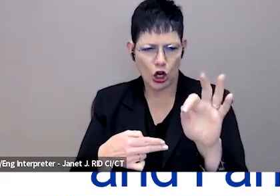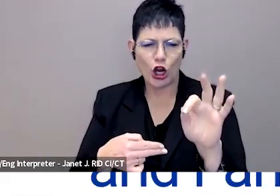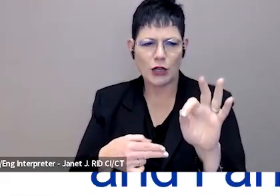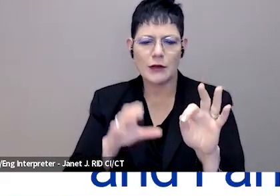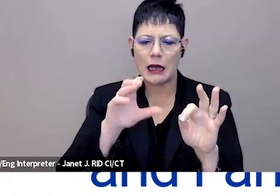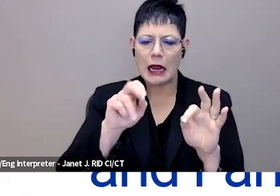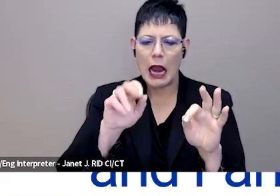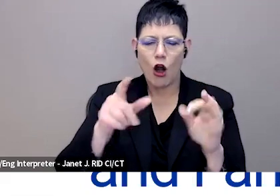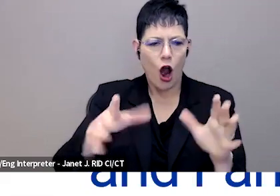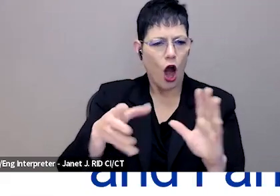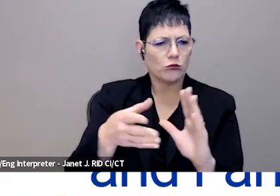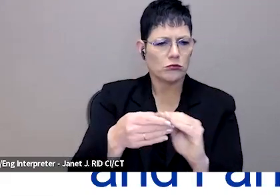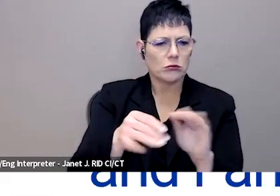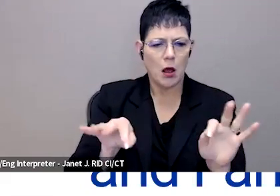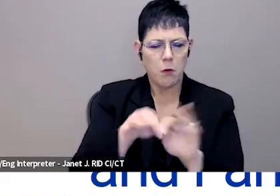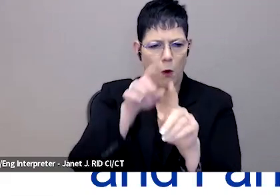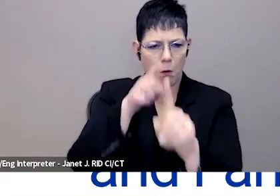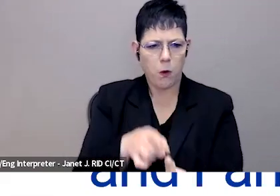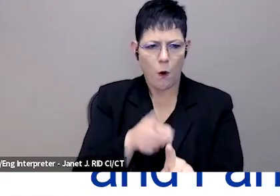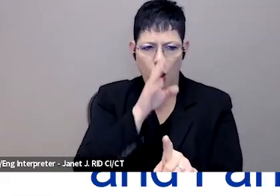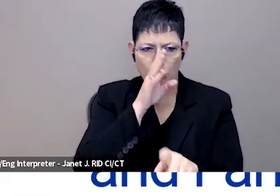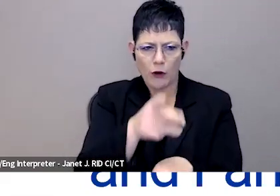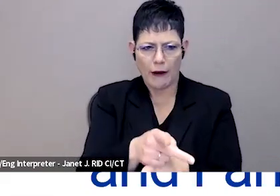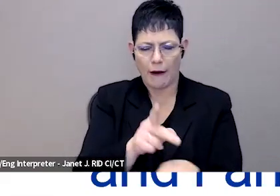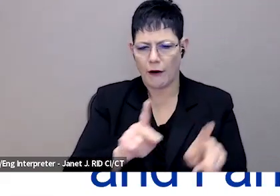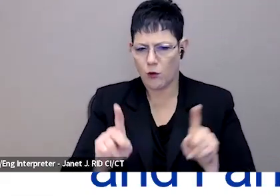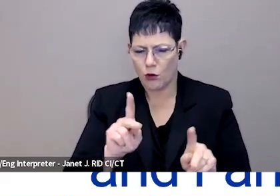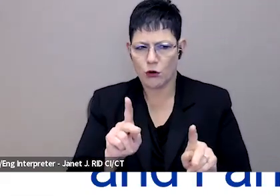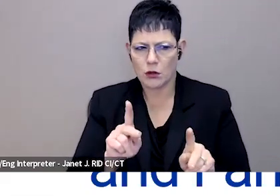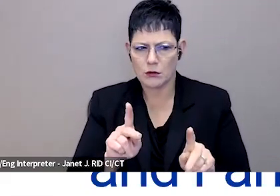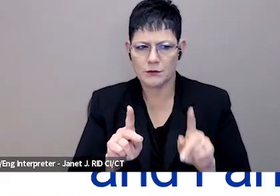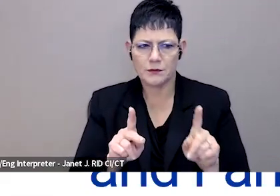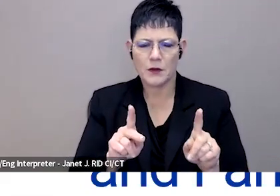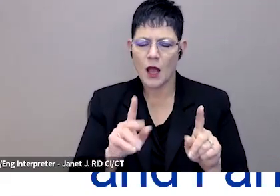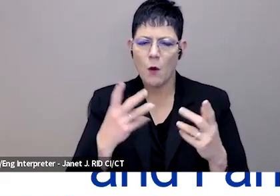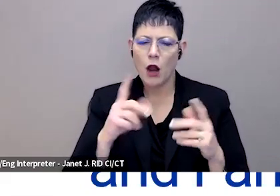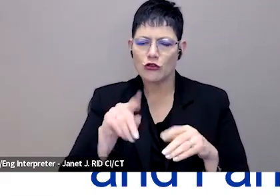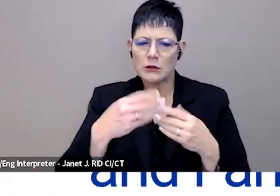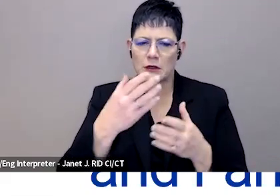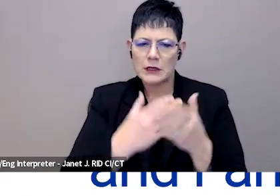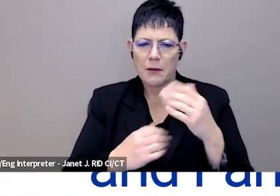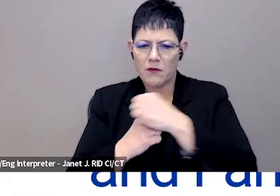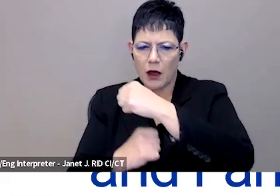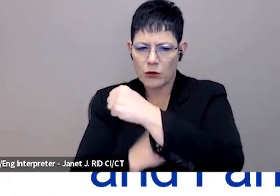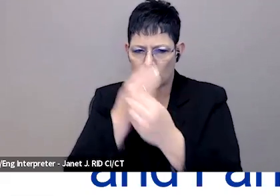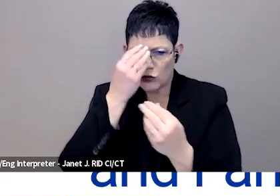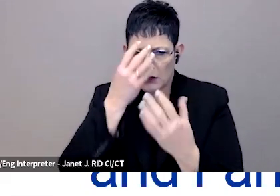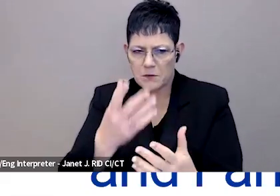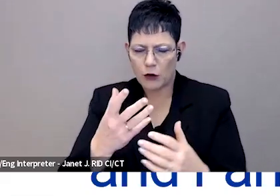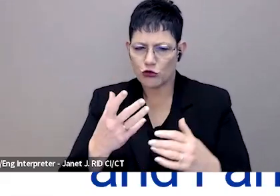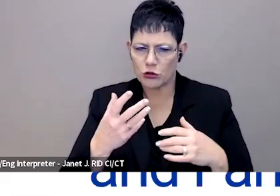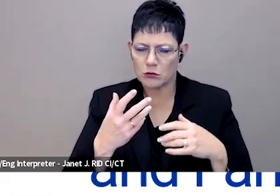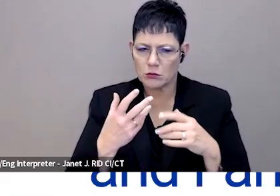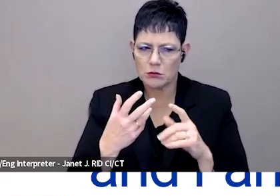Carol offered some important points about direct care workers. And for level setting, I just want to build on some of those ideas because I think they